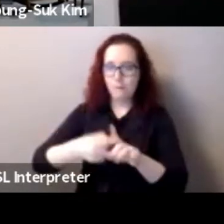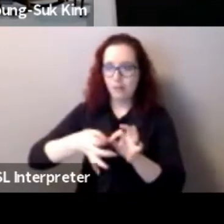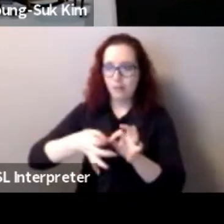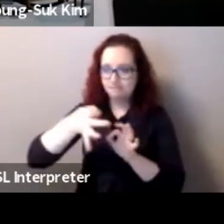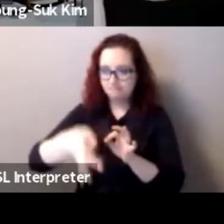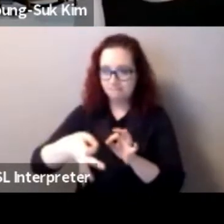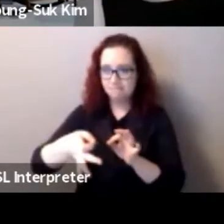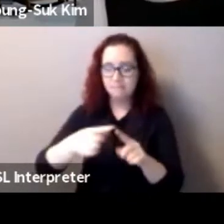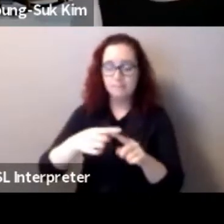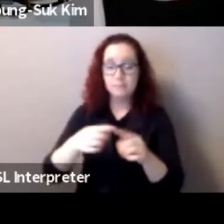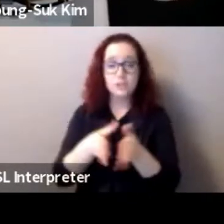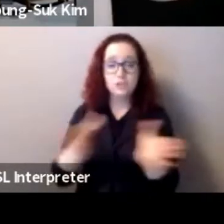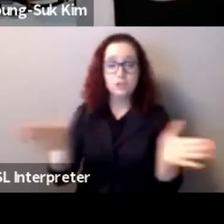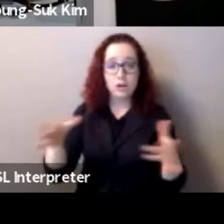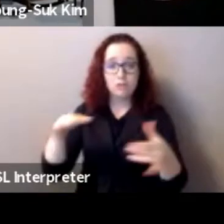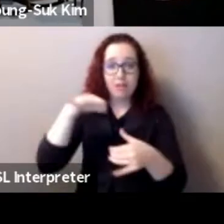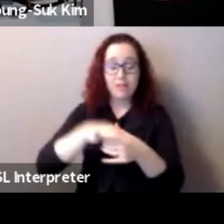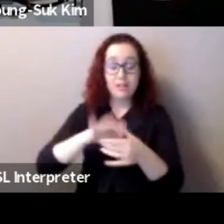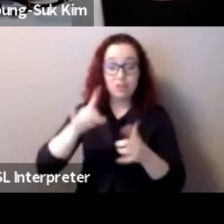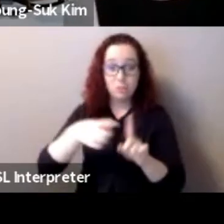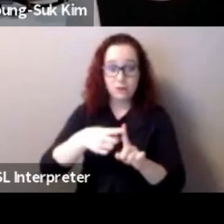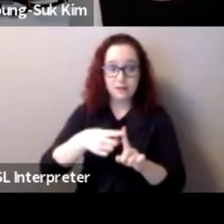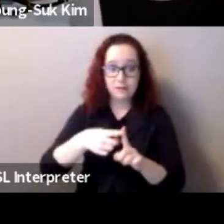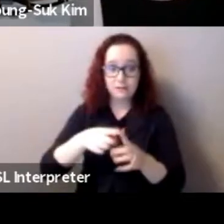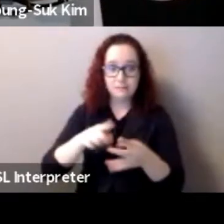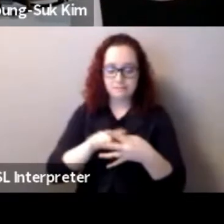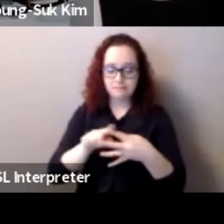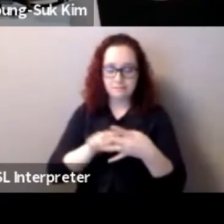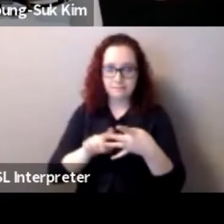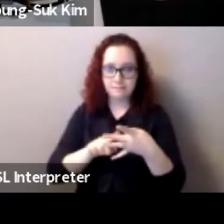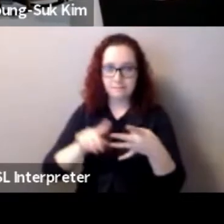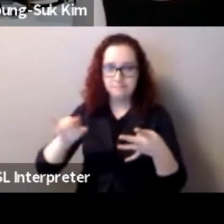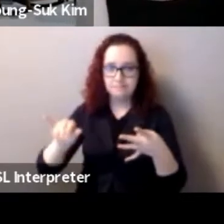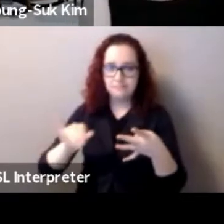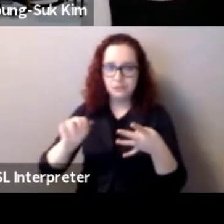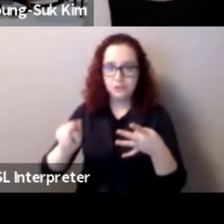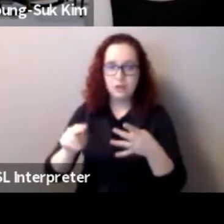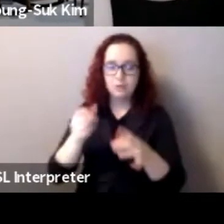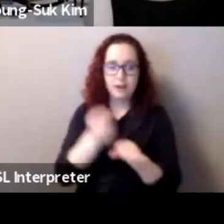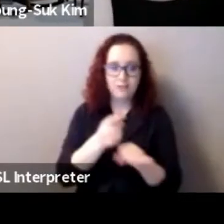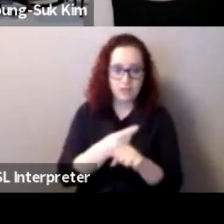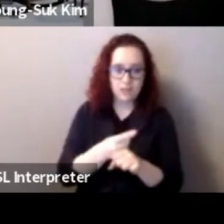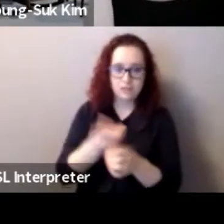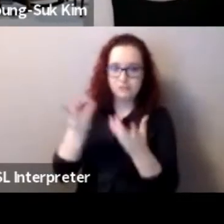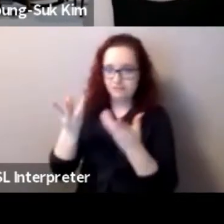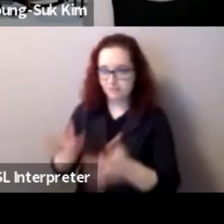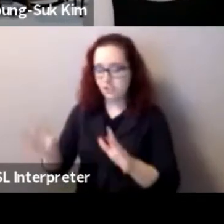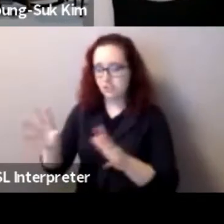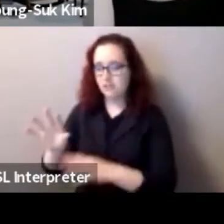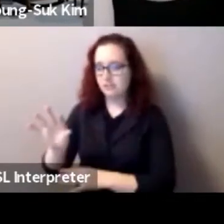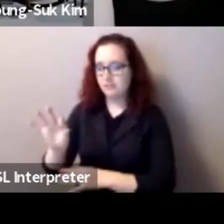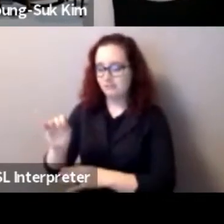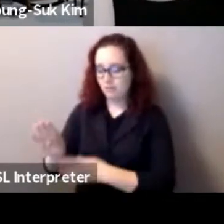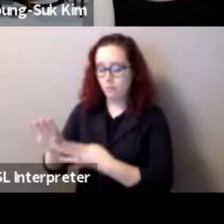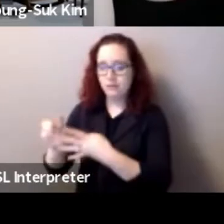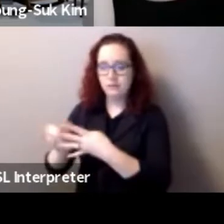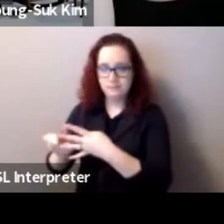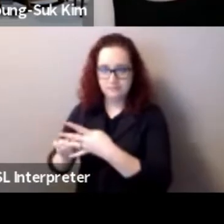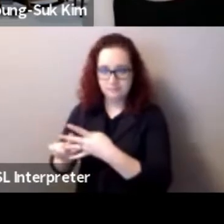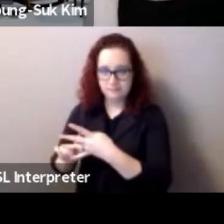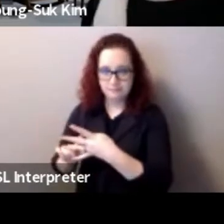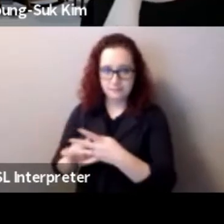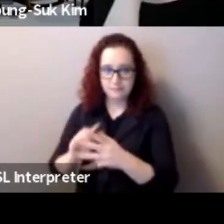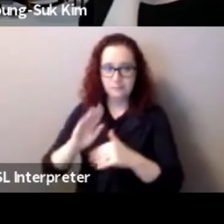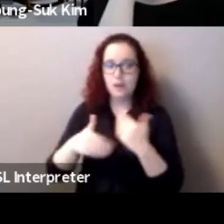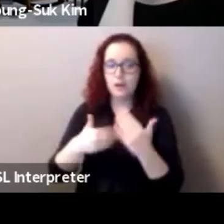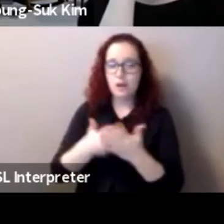But the general election is in early January, launches in early January every year and closes in early February. And all SIGs that